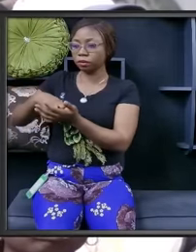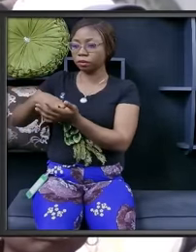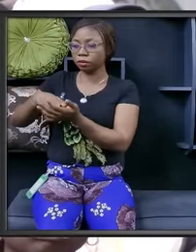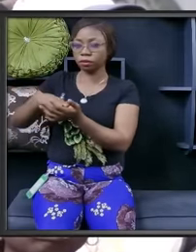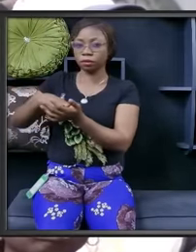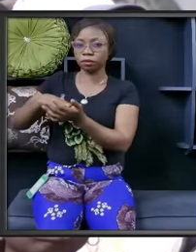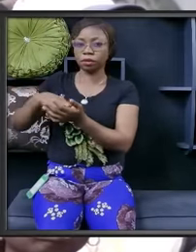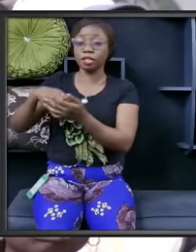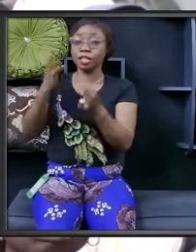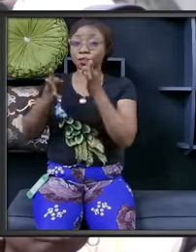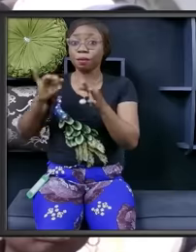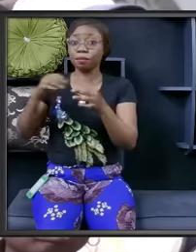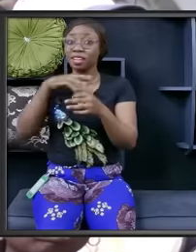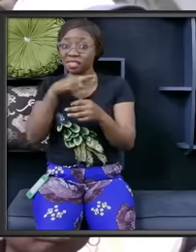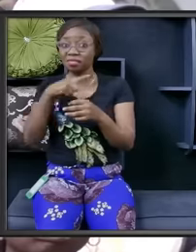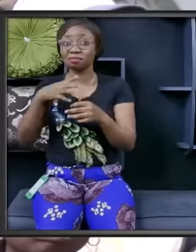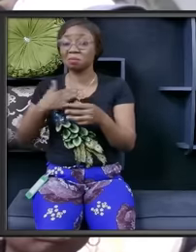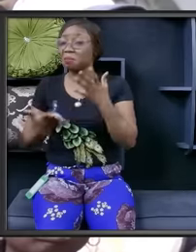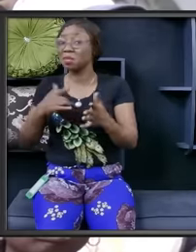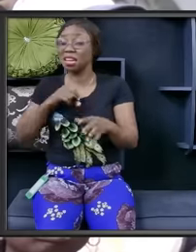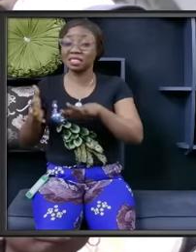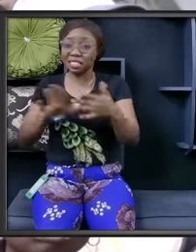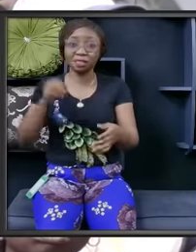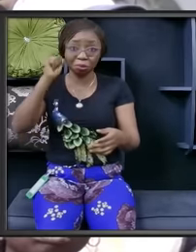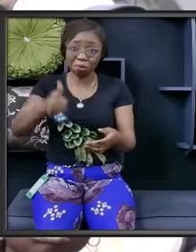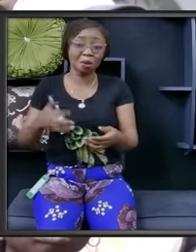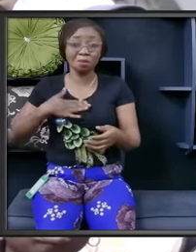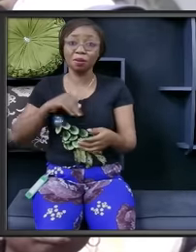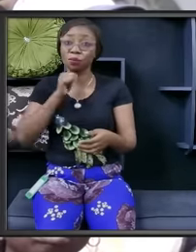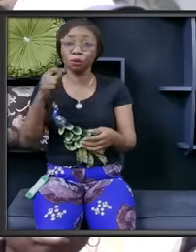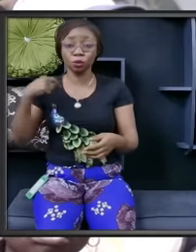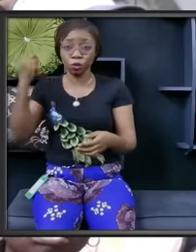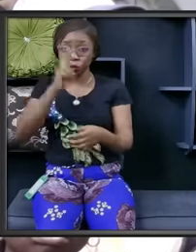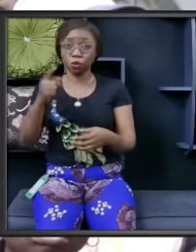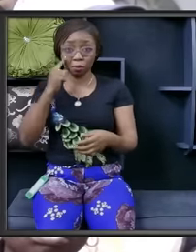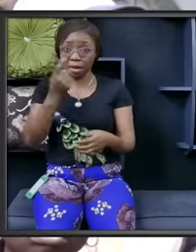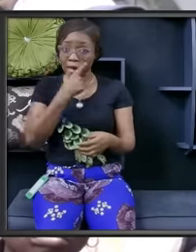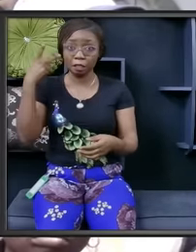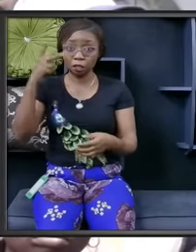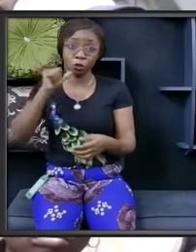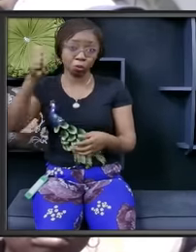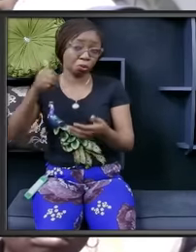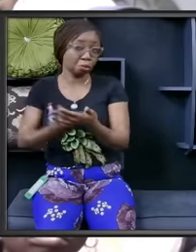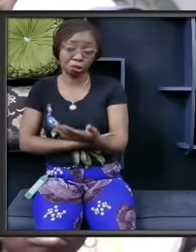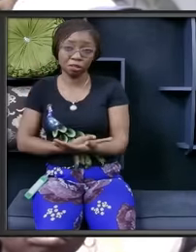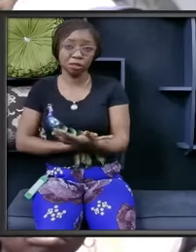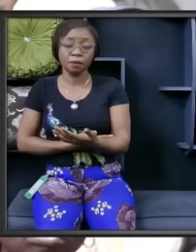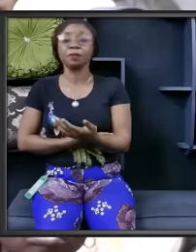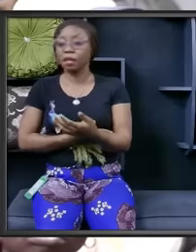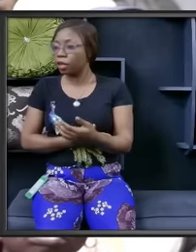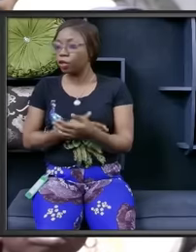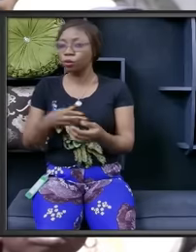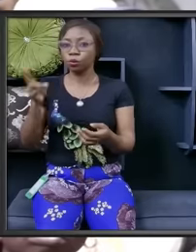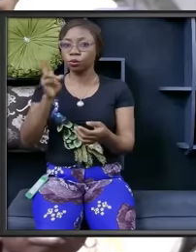carry this my eye. See tomorrow. Anything where they talk here now will be lie. Make I no carry this my eye. See tomorrow morning. So he can't